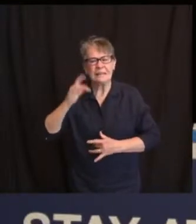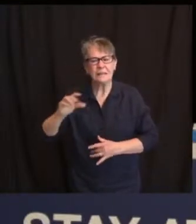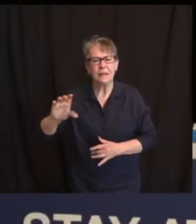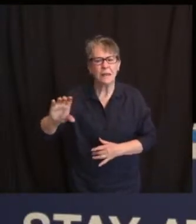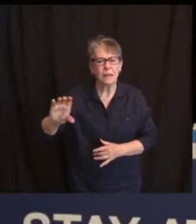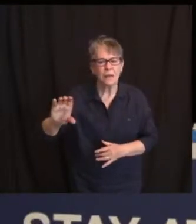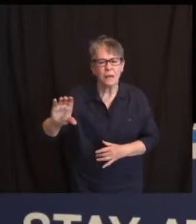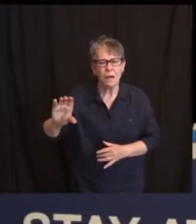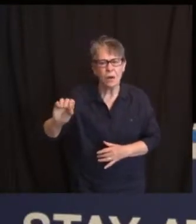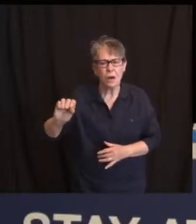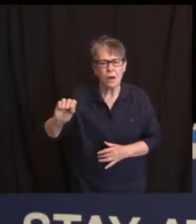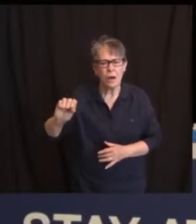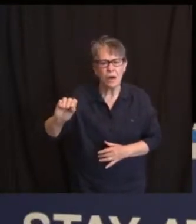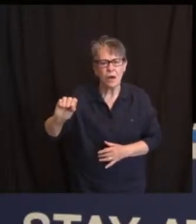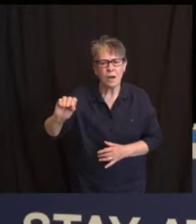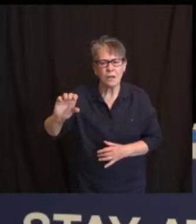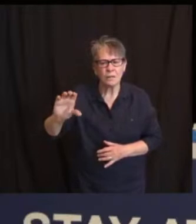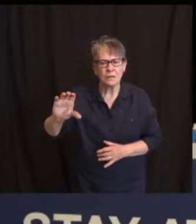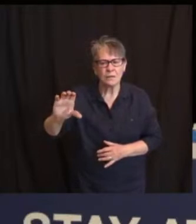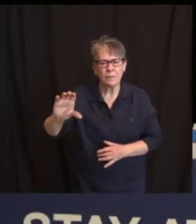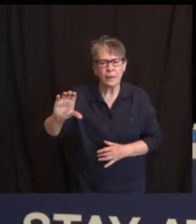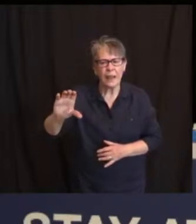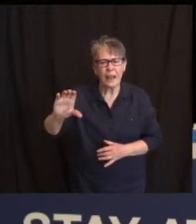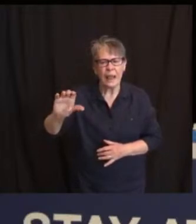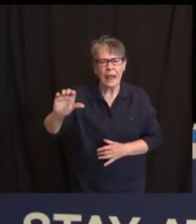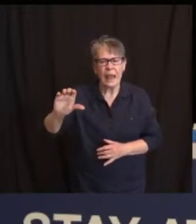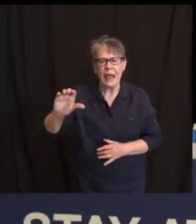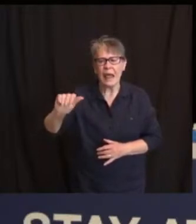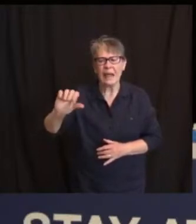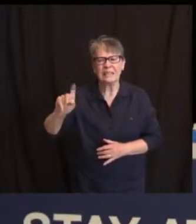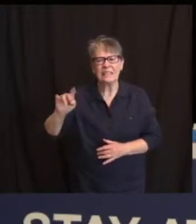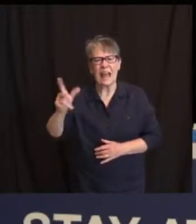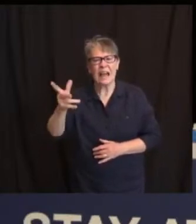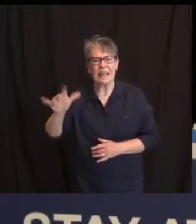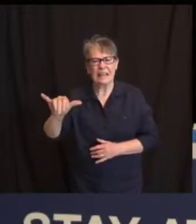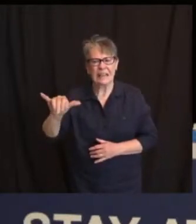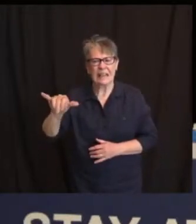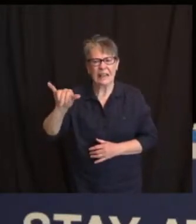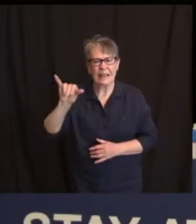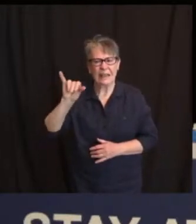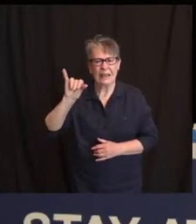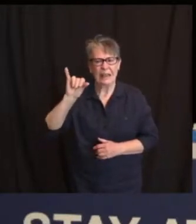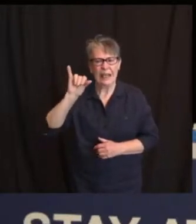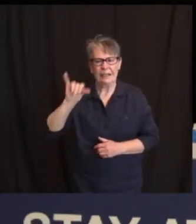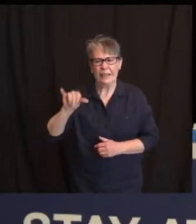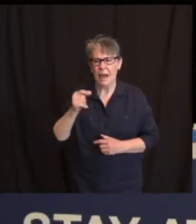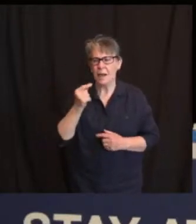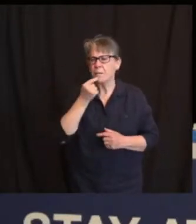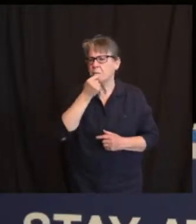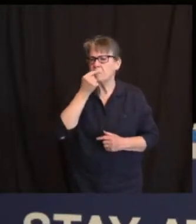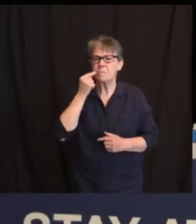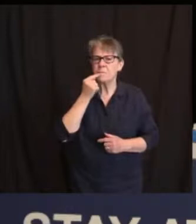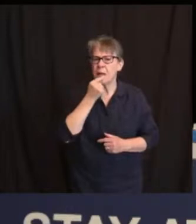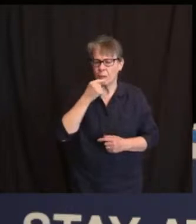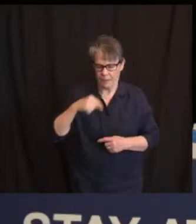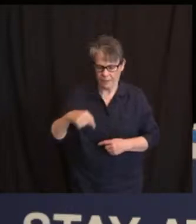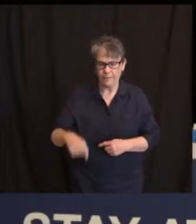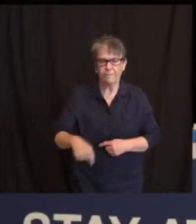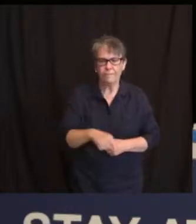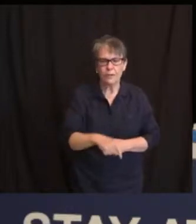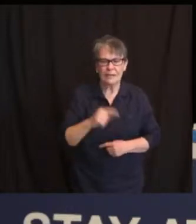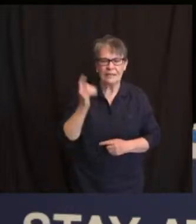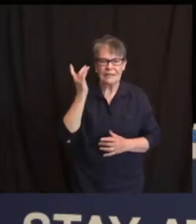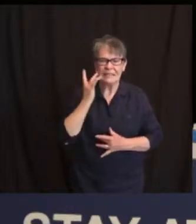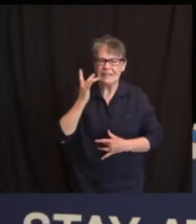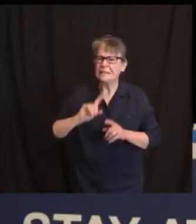though they sound somewhat similar. As far as the question about emergency department visits, yes, that is something that we do monitor. It's